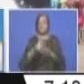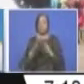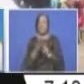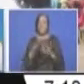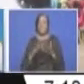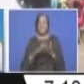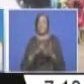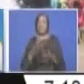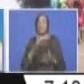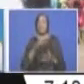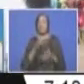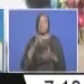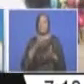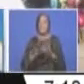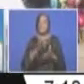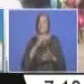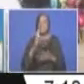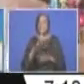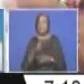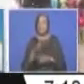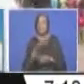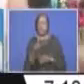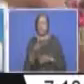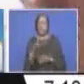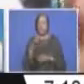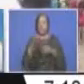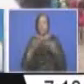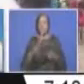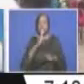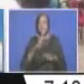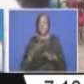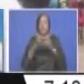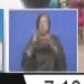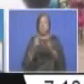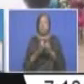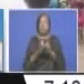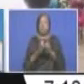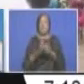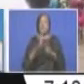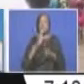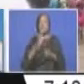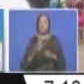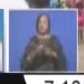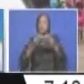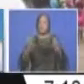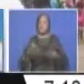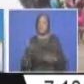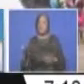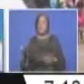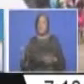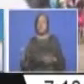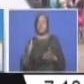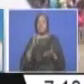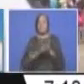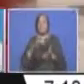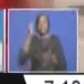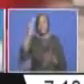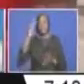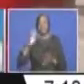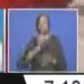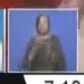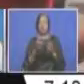doesn't define you. And you could be and do a lot more and a lot greater things than where you are right now in life. And that's the mentality we're trying to give